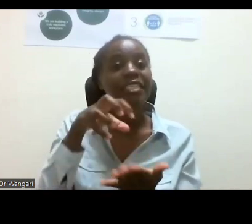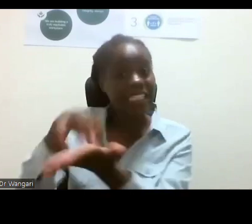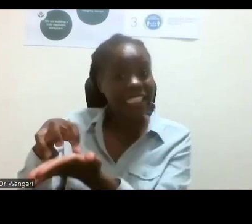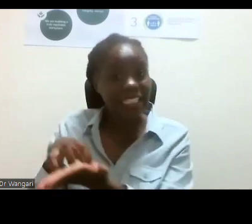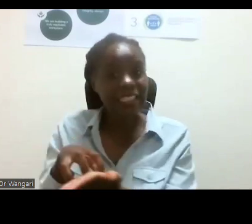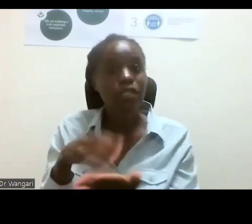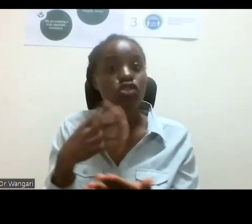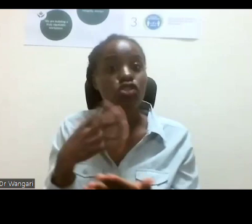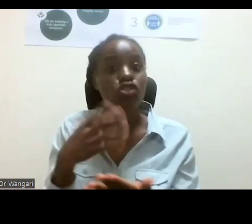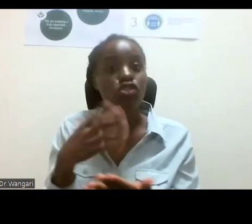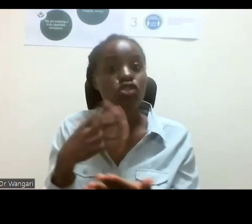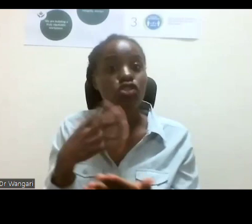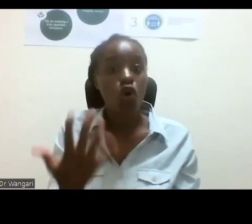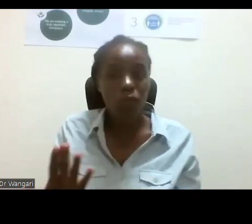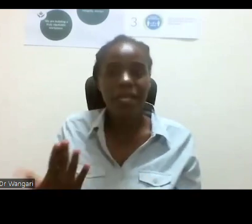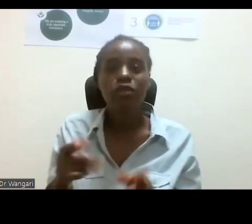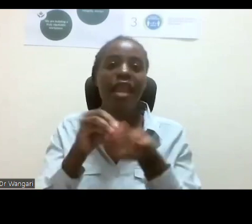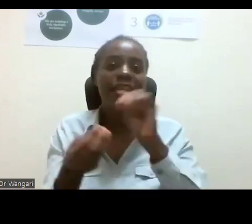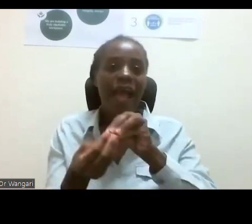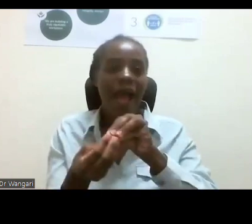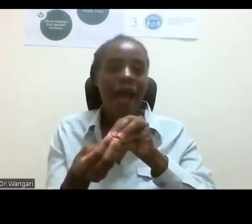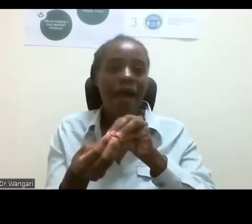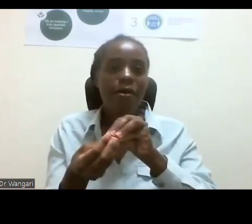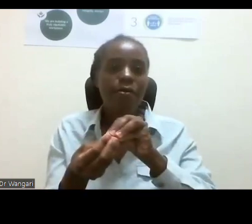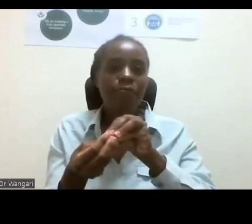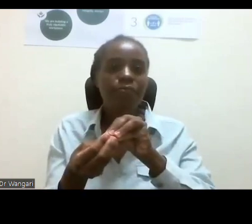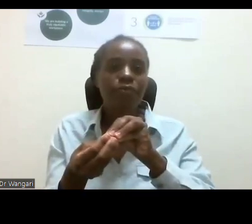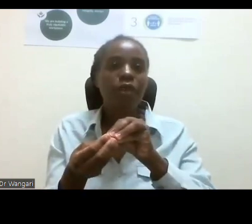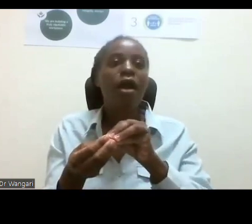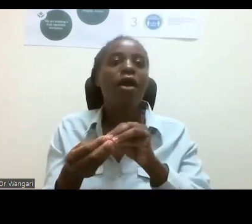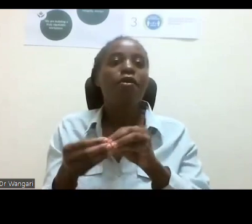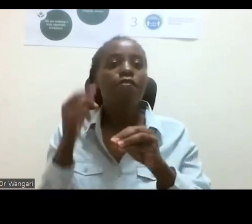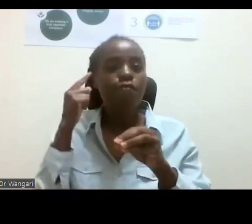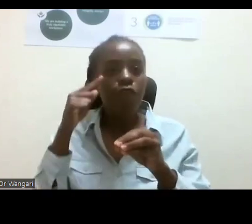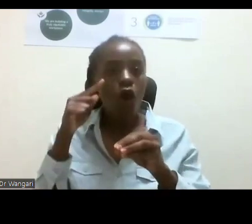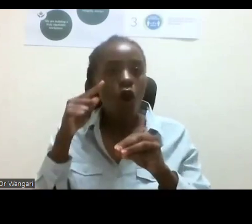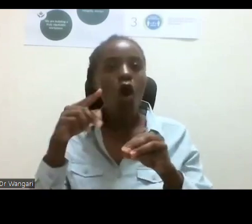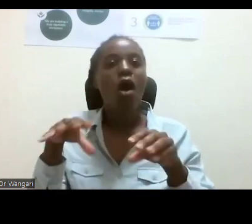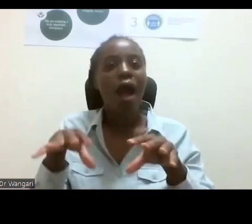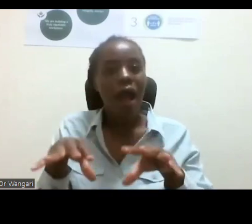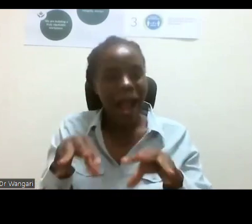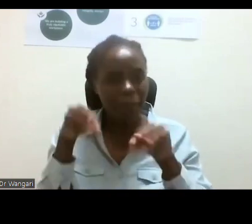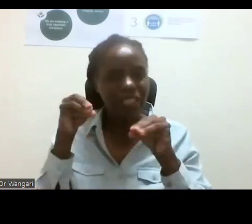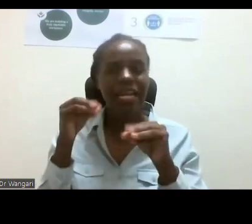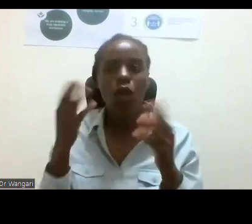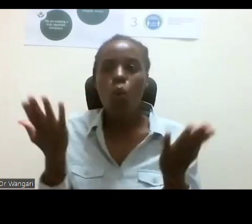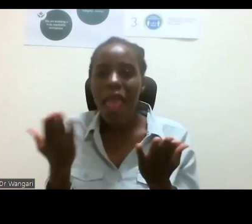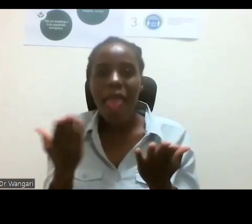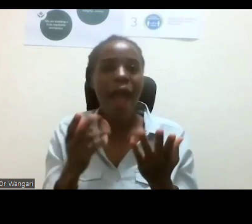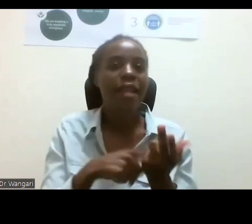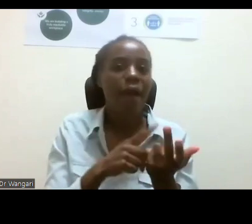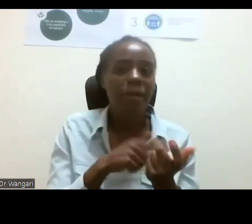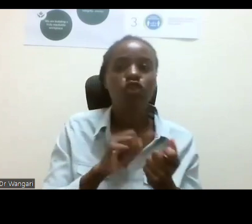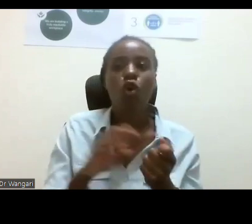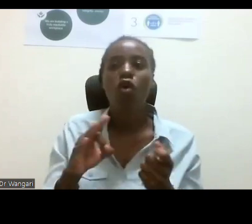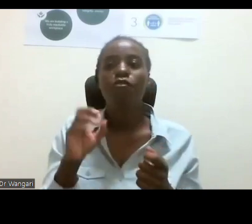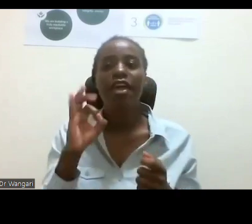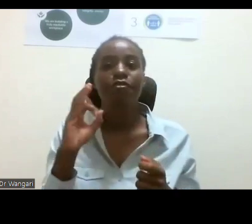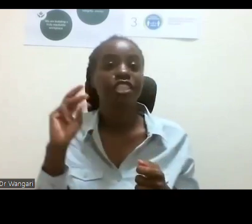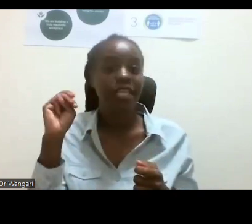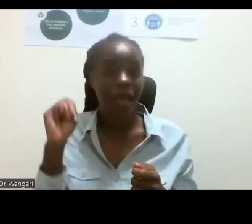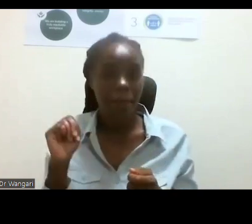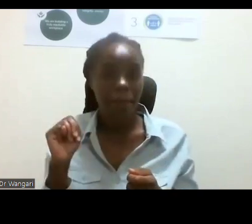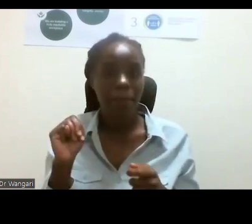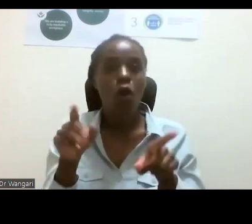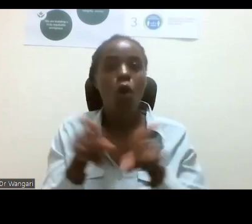also reviewed data capturing tools to include FGM. Policy statements for healthcare workers on medicalization of FGM have been issued